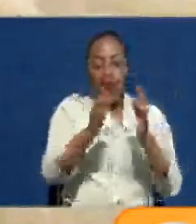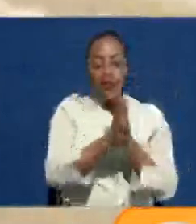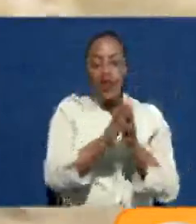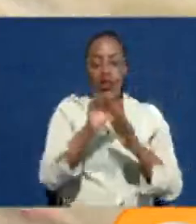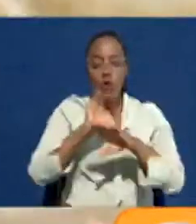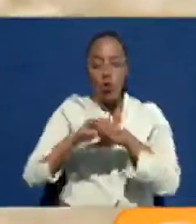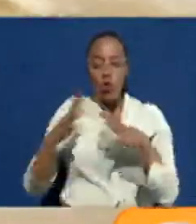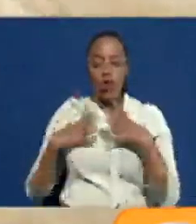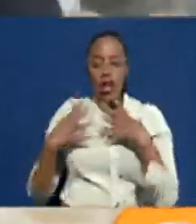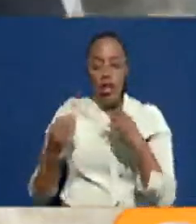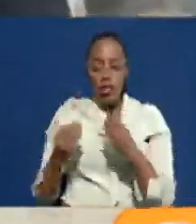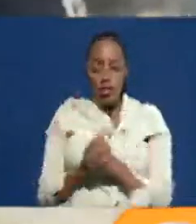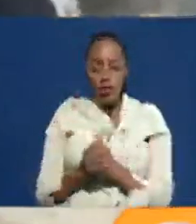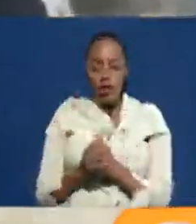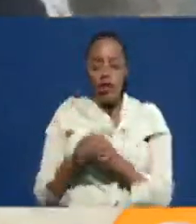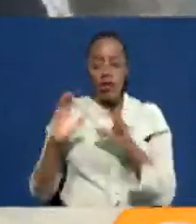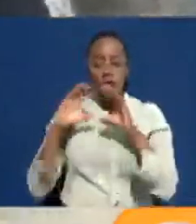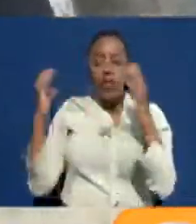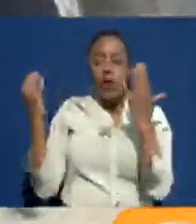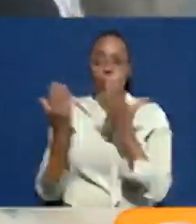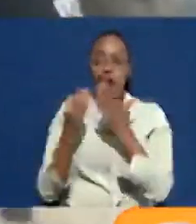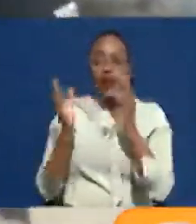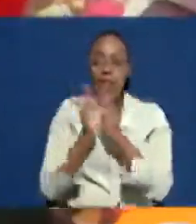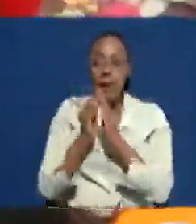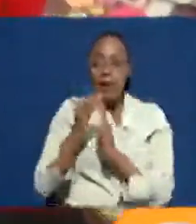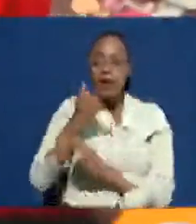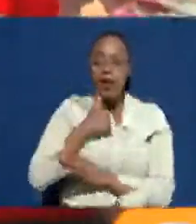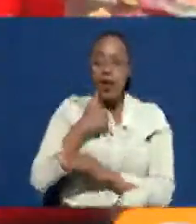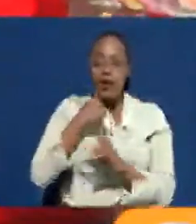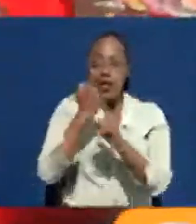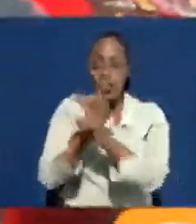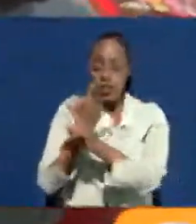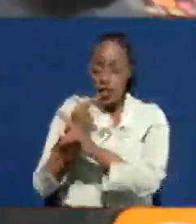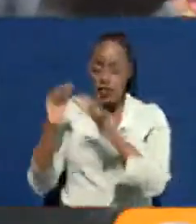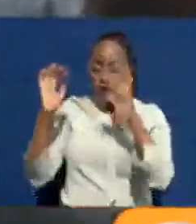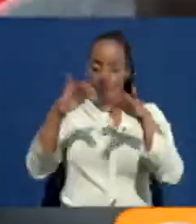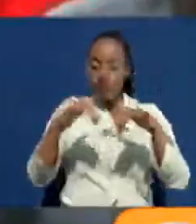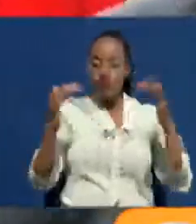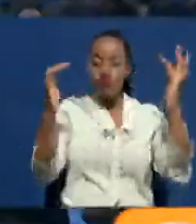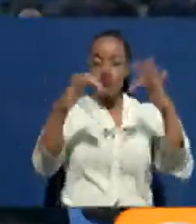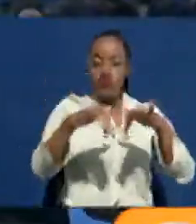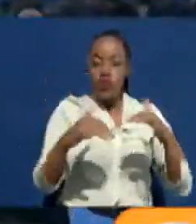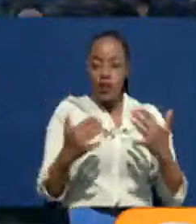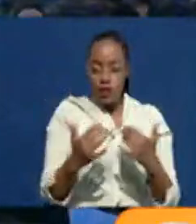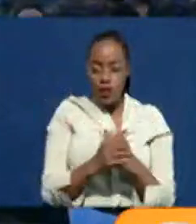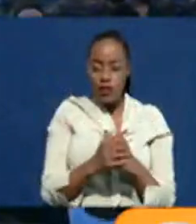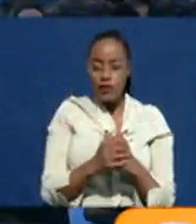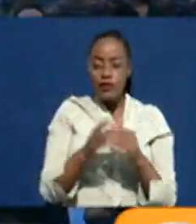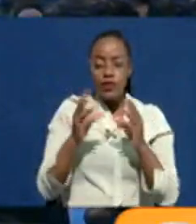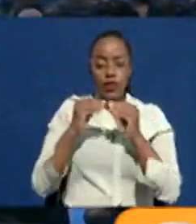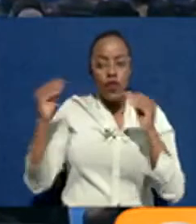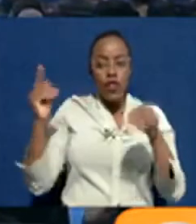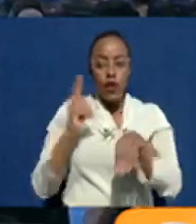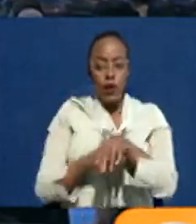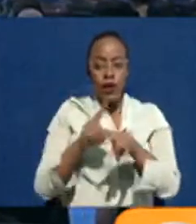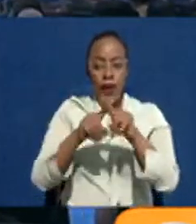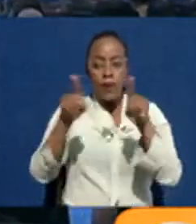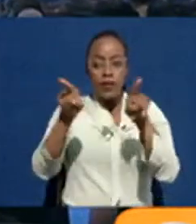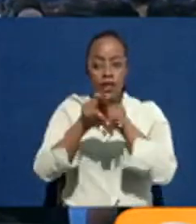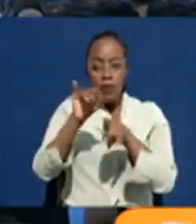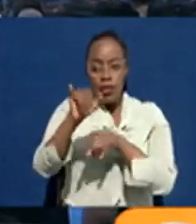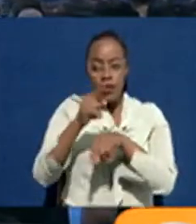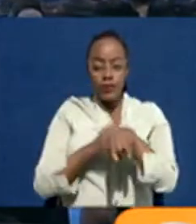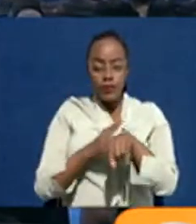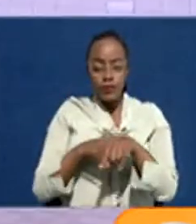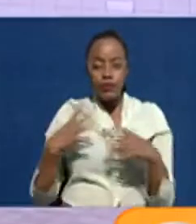good health. The world has been meeting in different convenings of COP for that long. But even in that